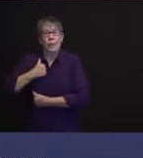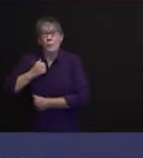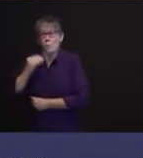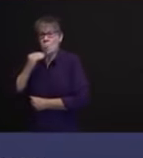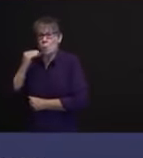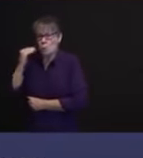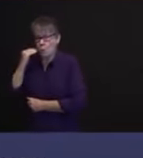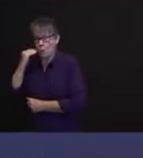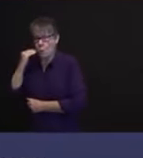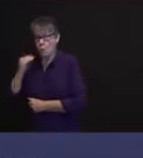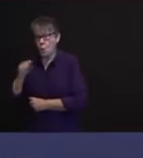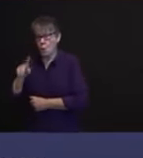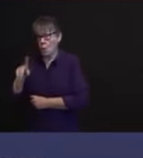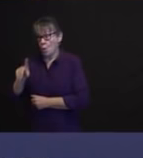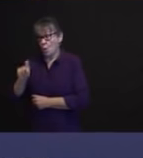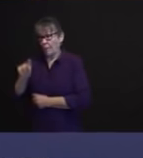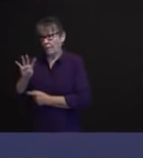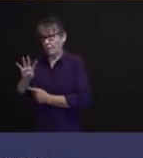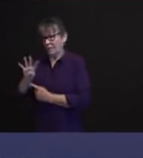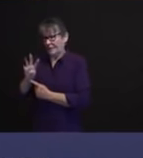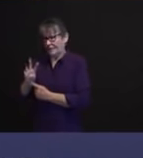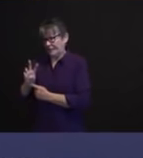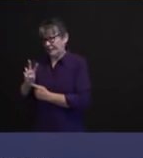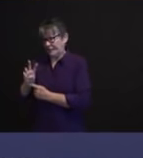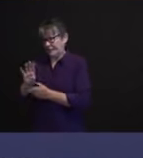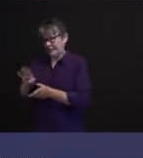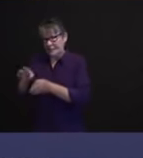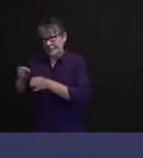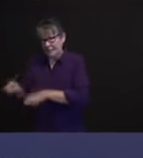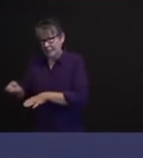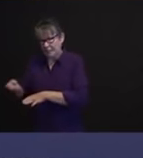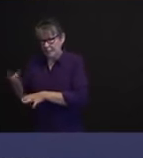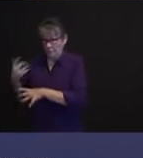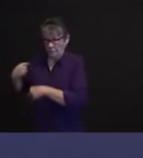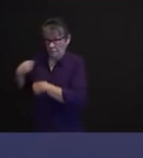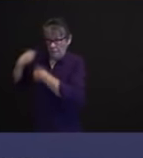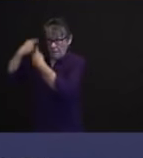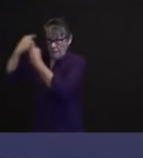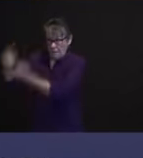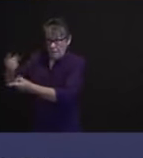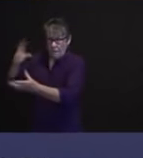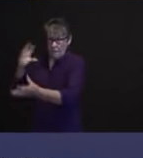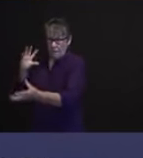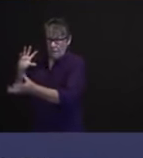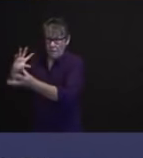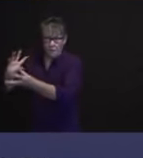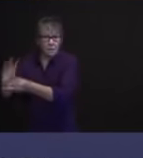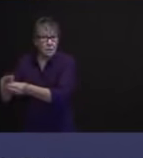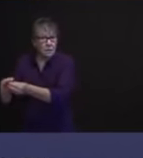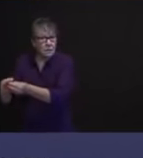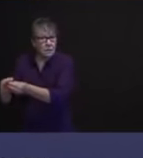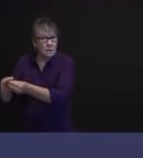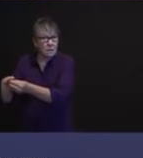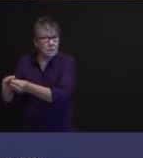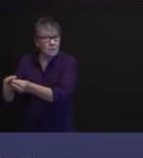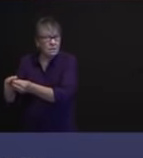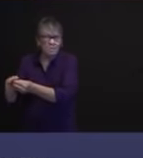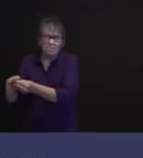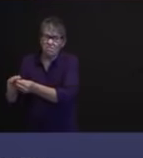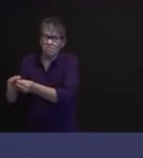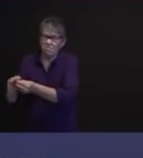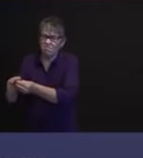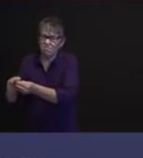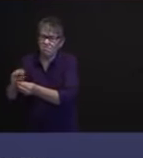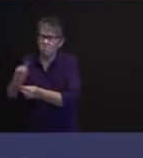Paramus, and Vineland, and every one of those lives lost. There's no silver lining to any one of those blessed lives